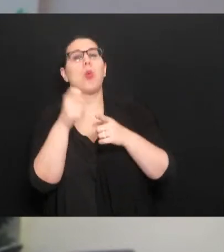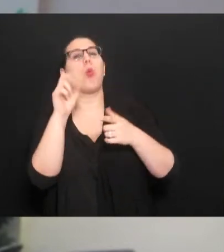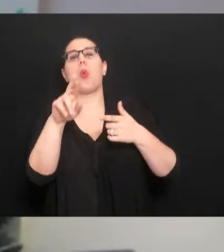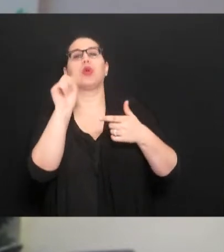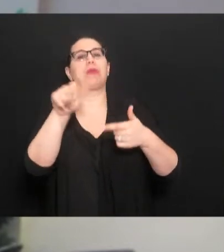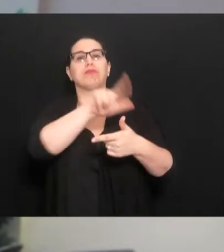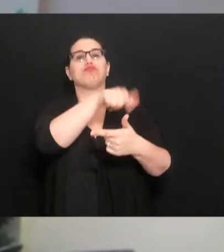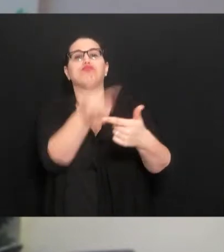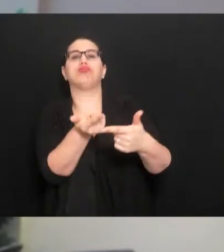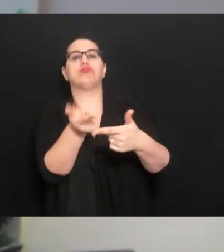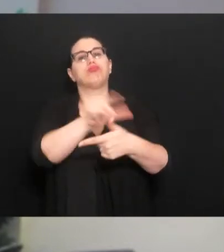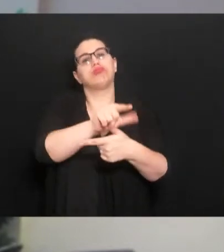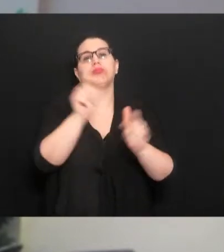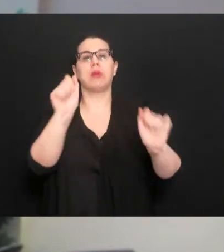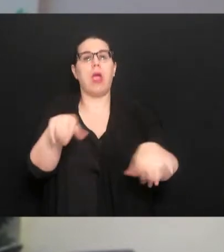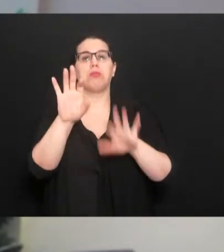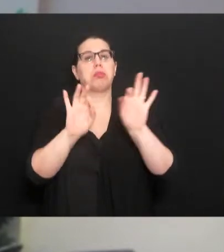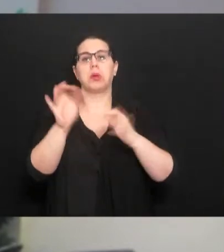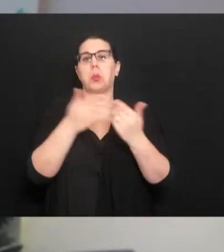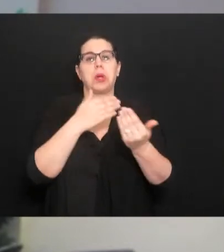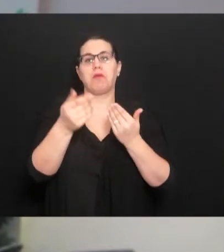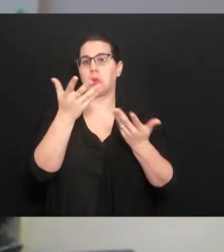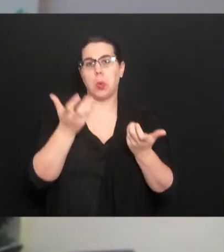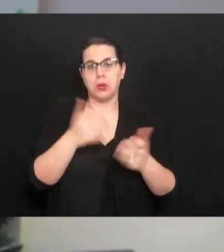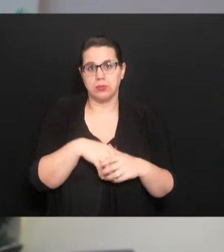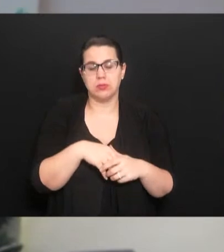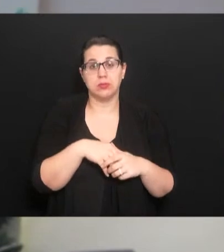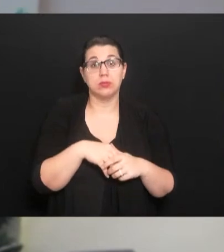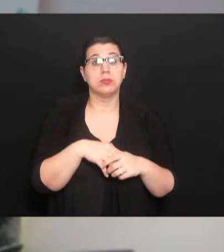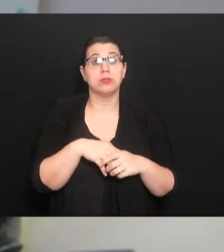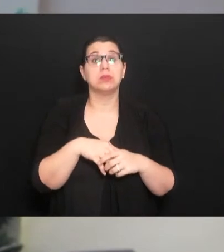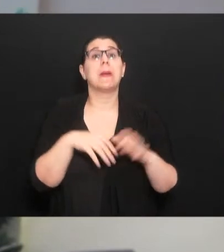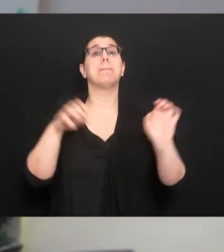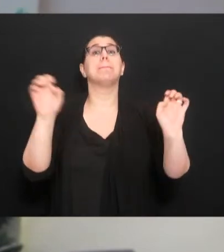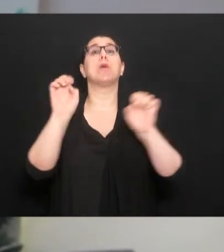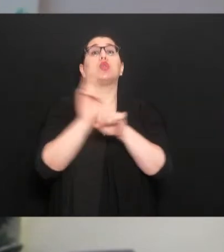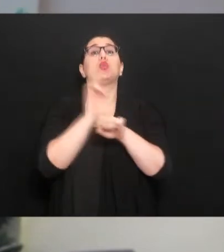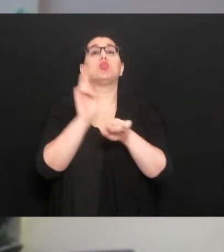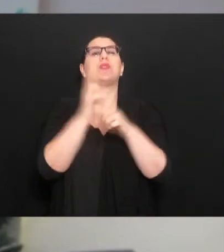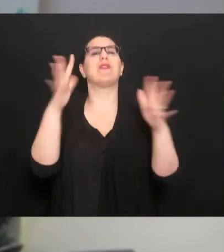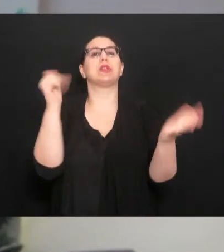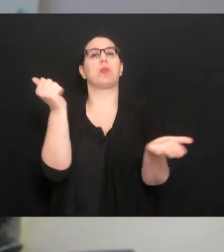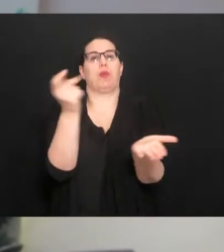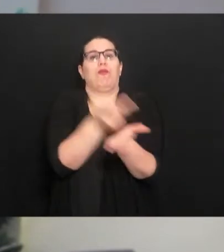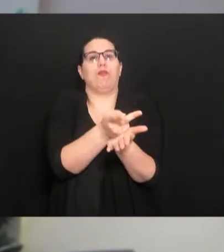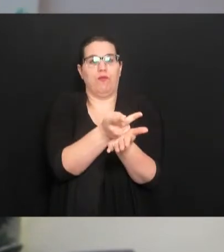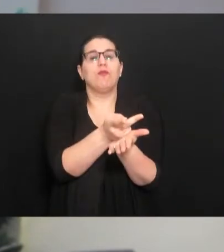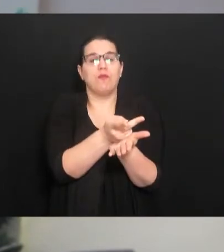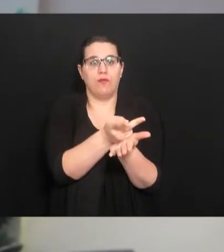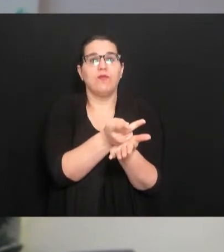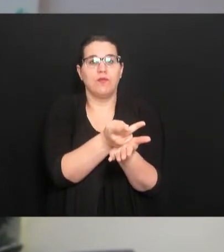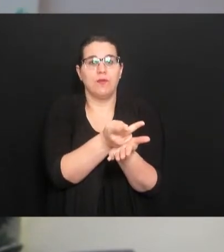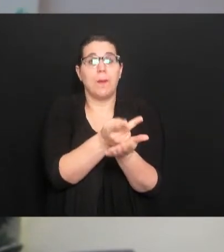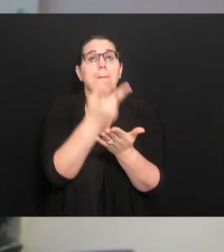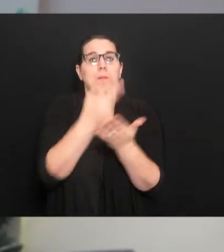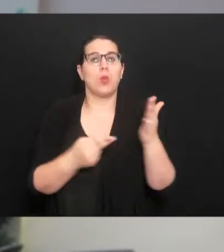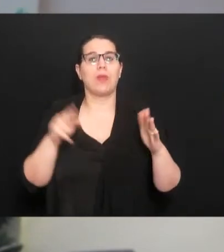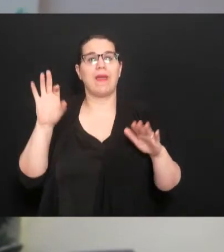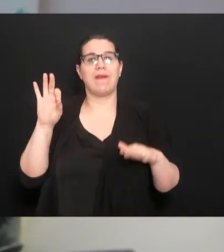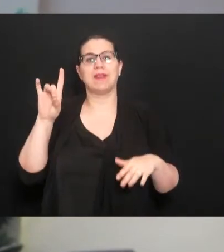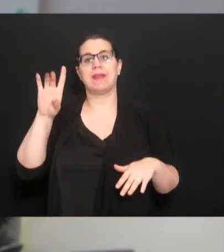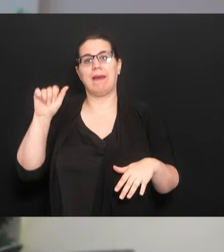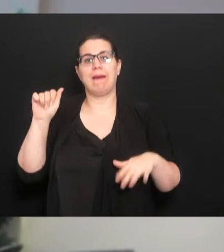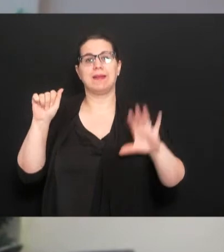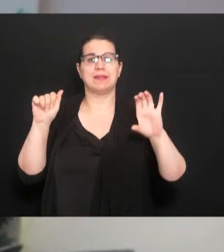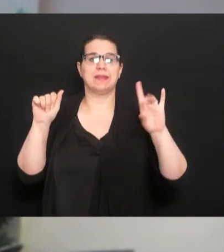vaccine. That is all approved under the emergency use authorization by both FDA and CDC. For people